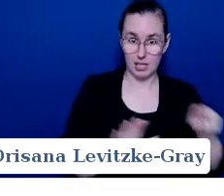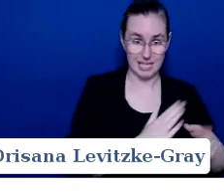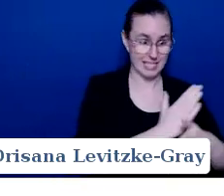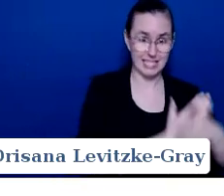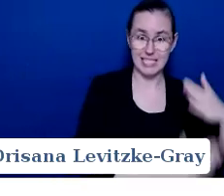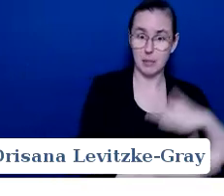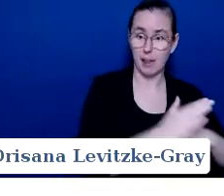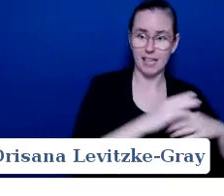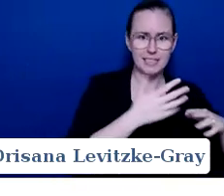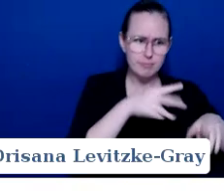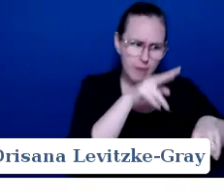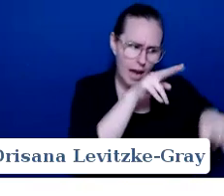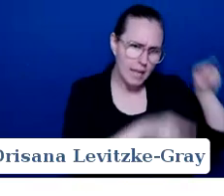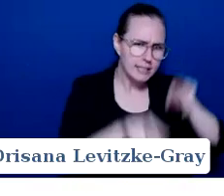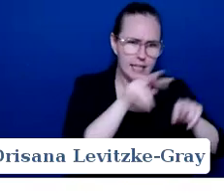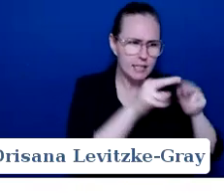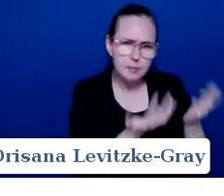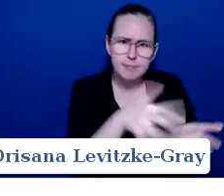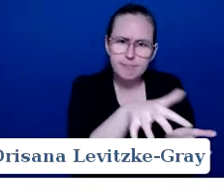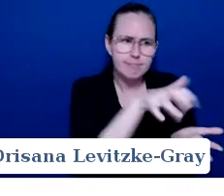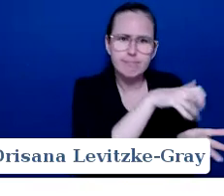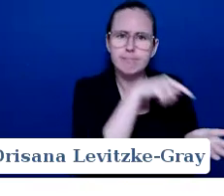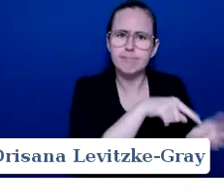and determination and certification